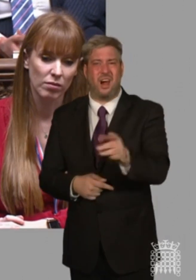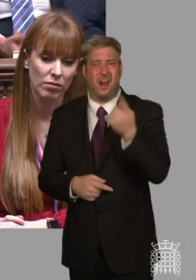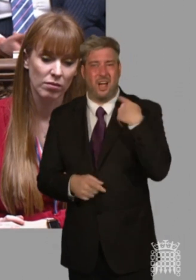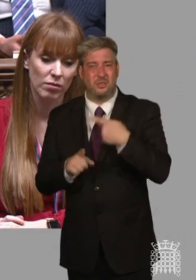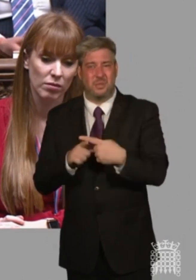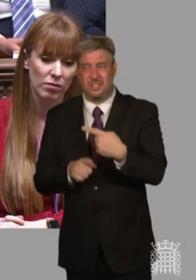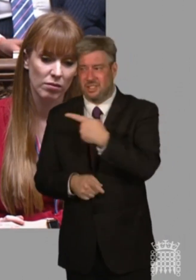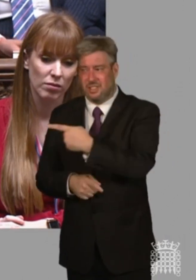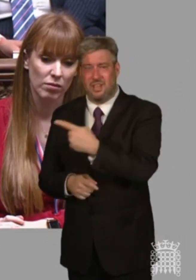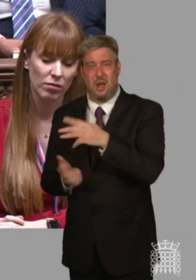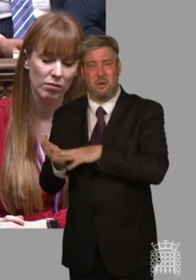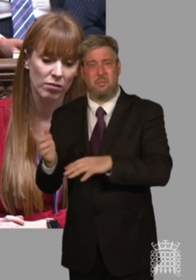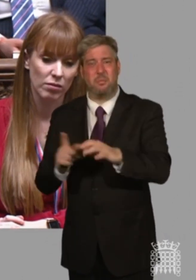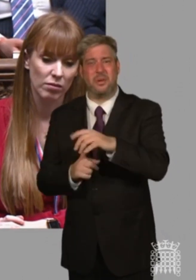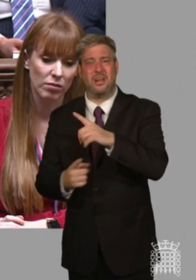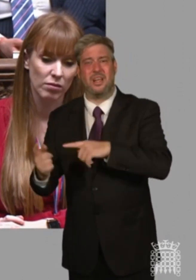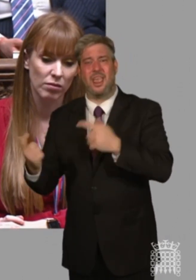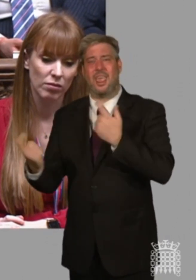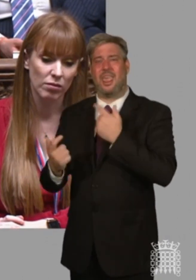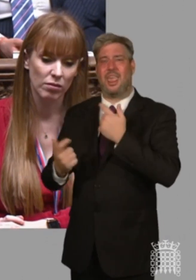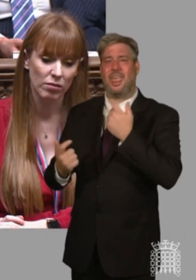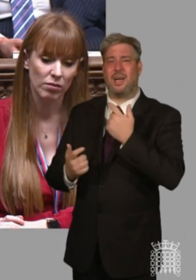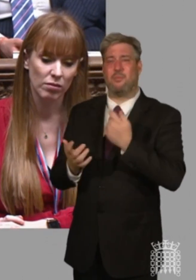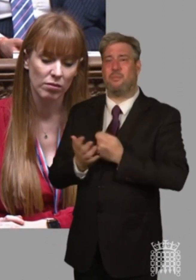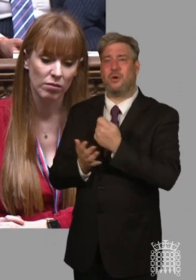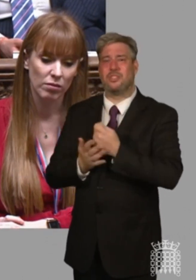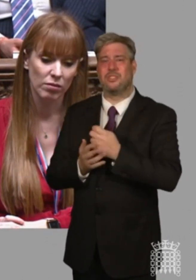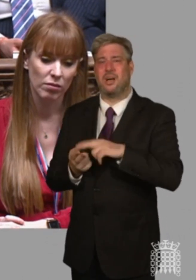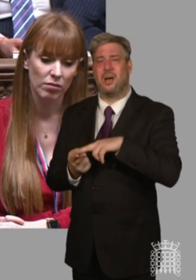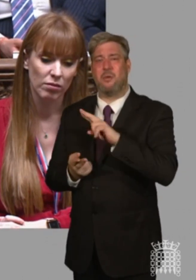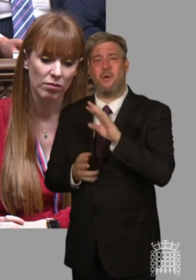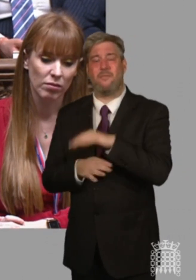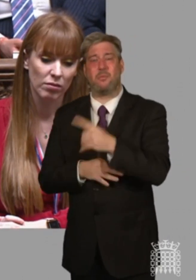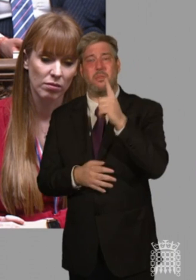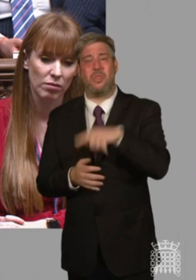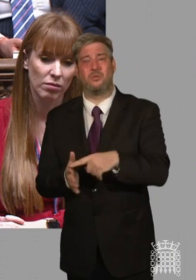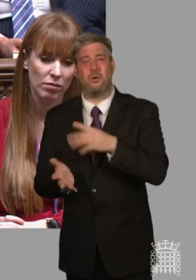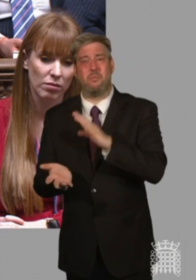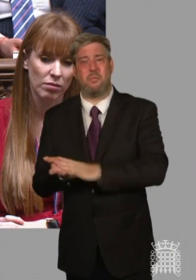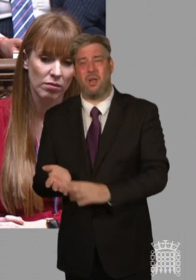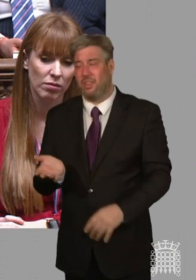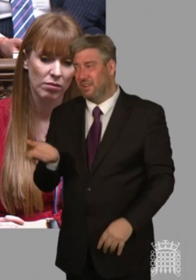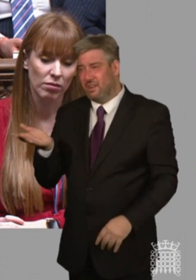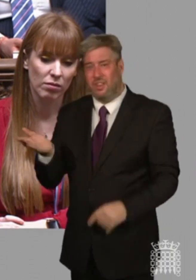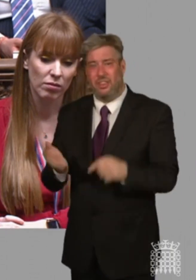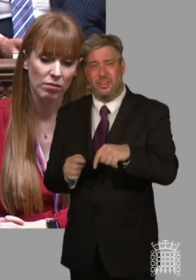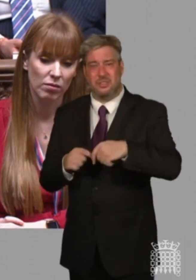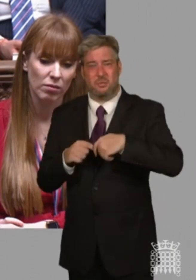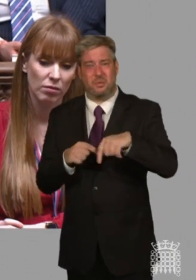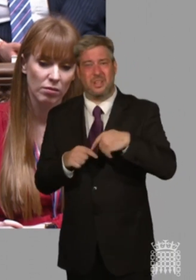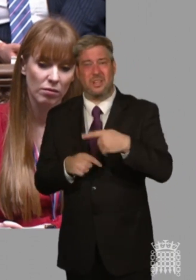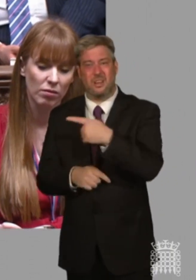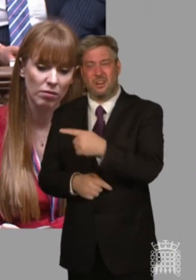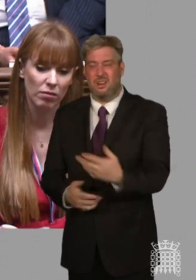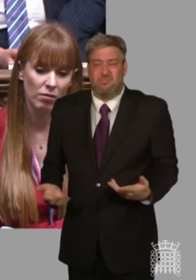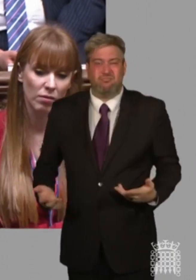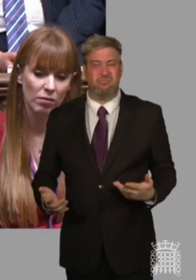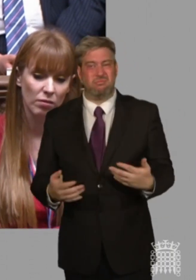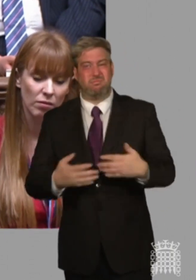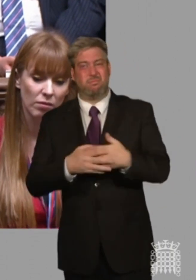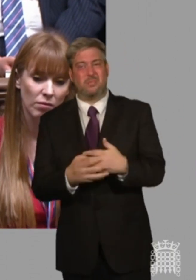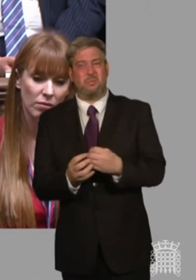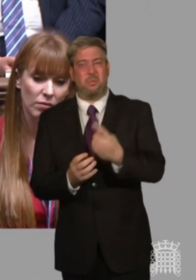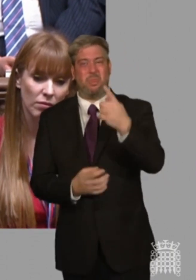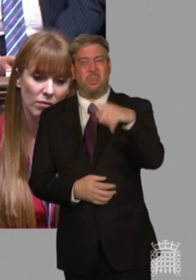about the cost of living was, and I quote, resorting to the politics of envy. And this week, he's finally found the cause that he wants to rally